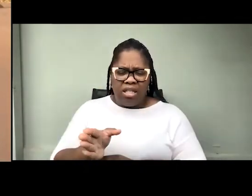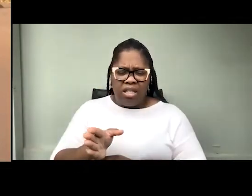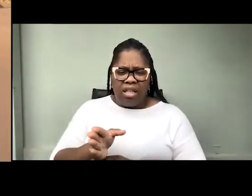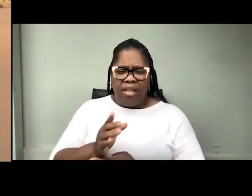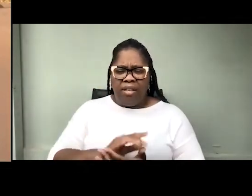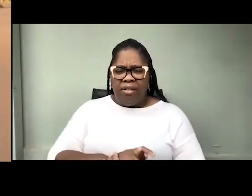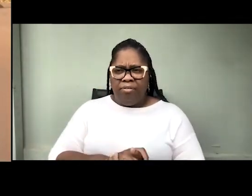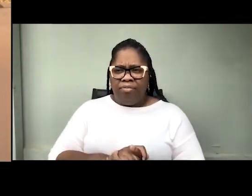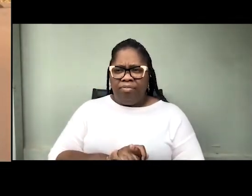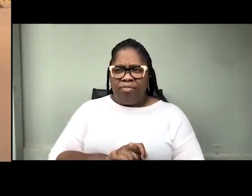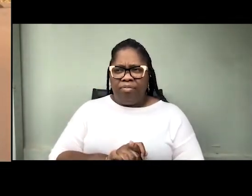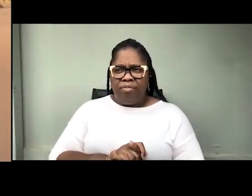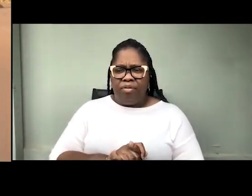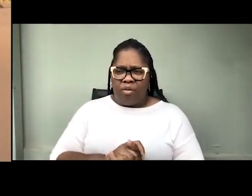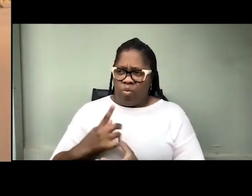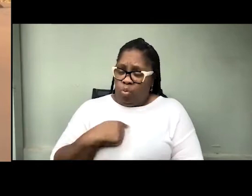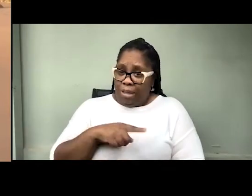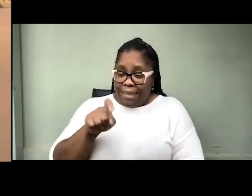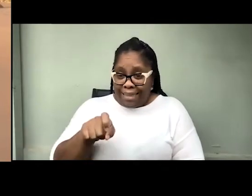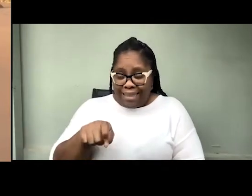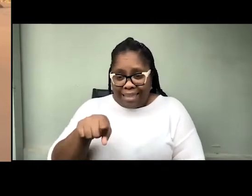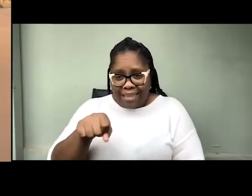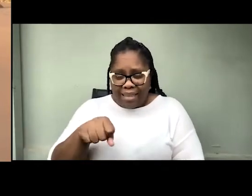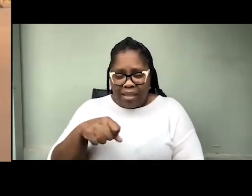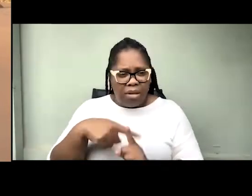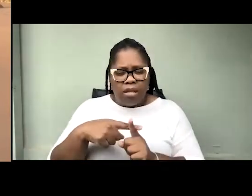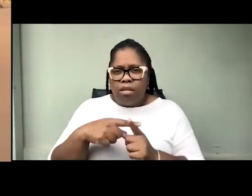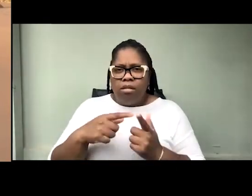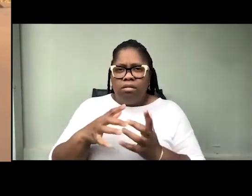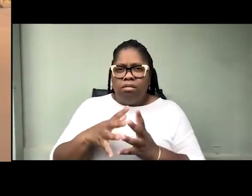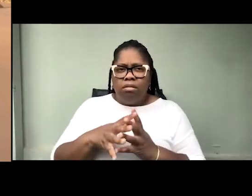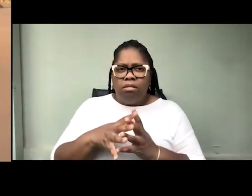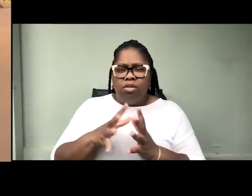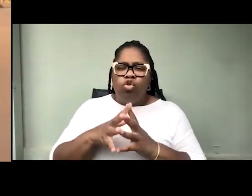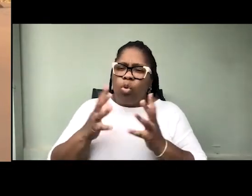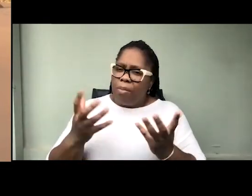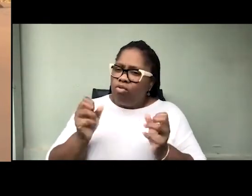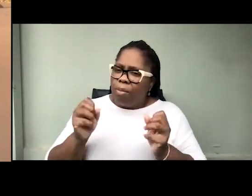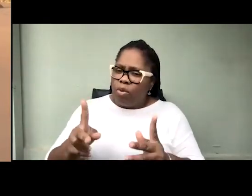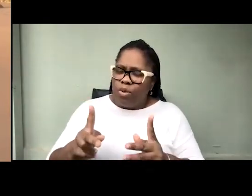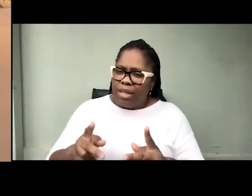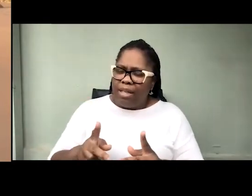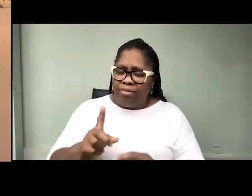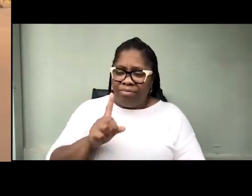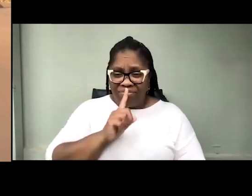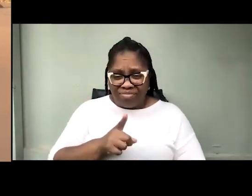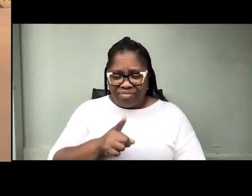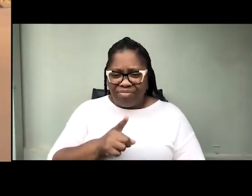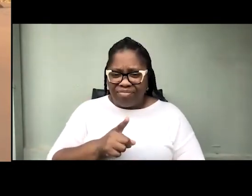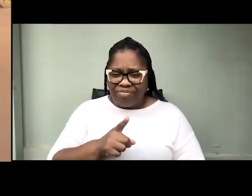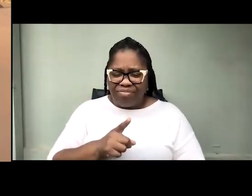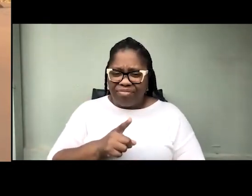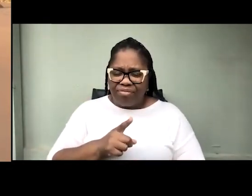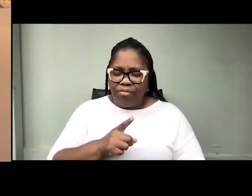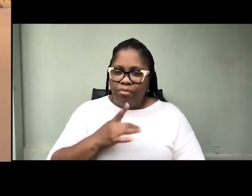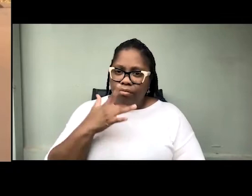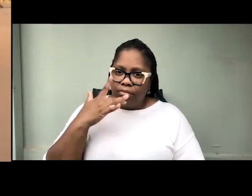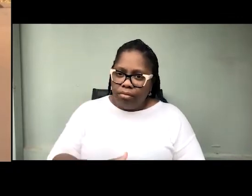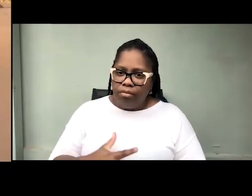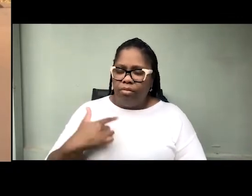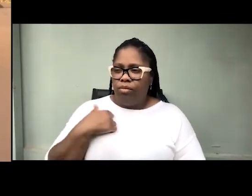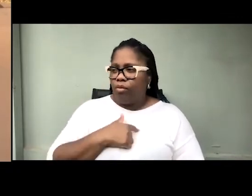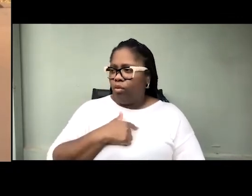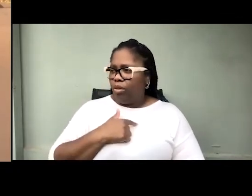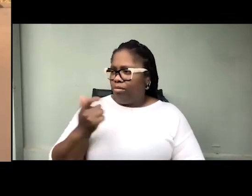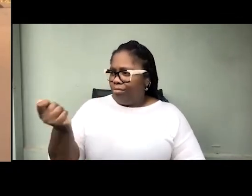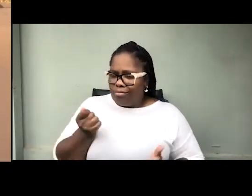for, but also, so much opportunity. And honestly, it's been so important that we've brought together all of